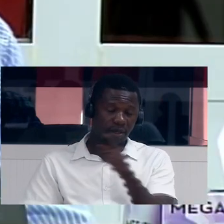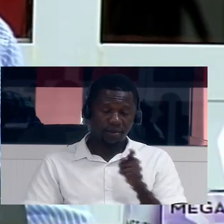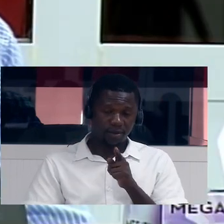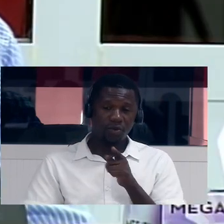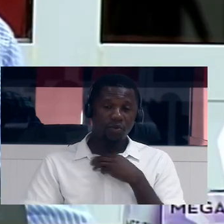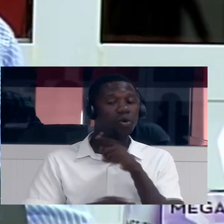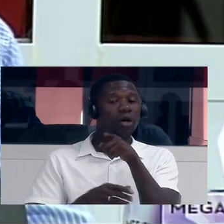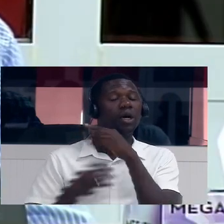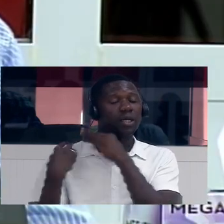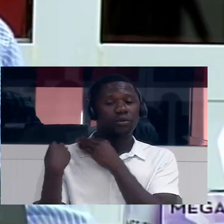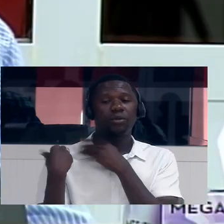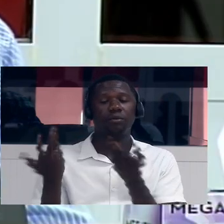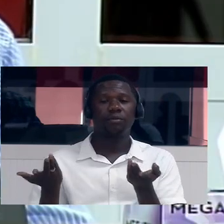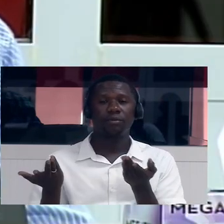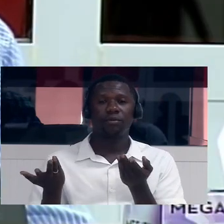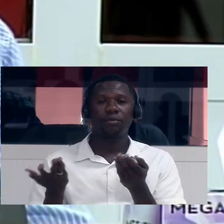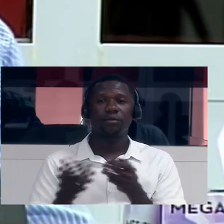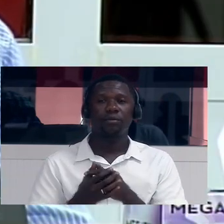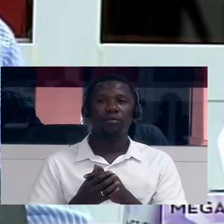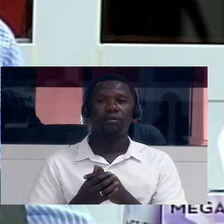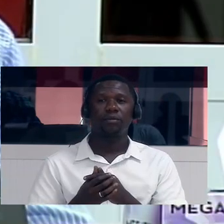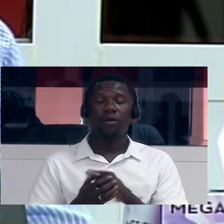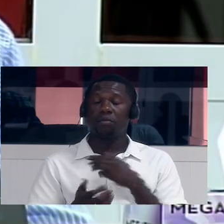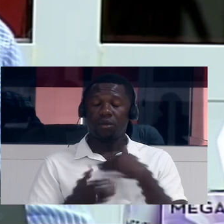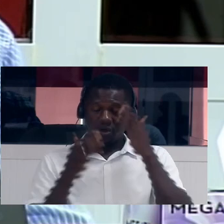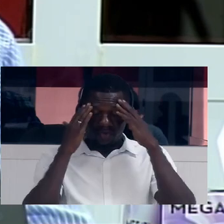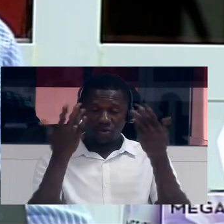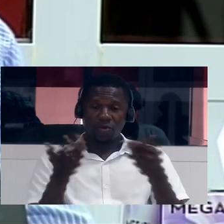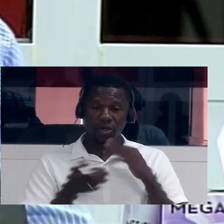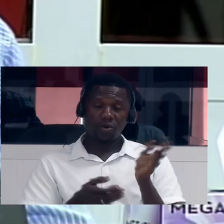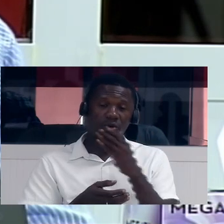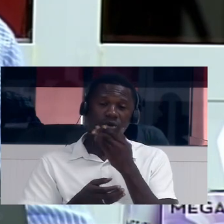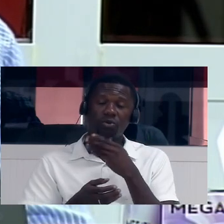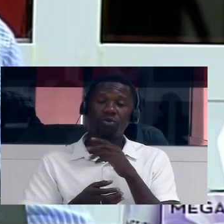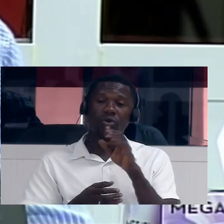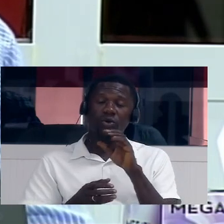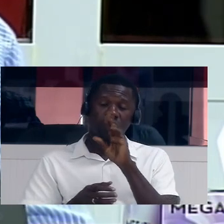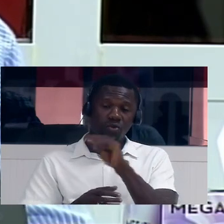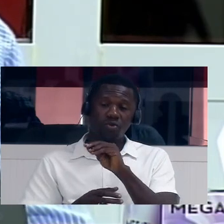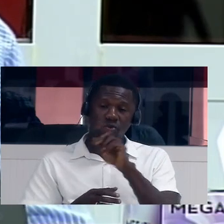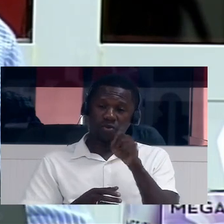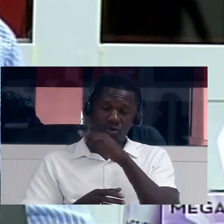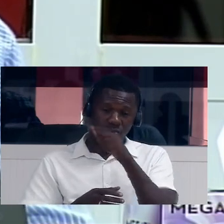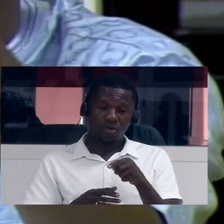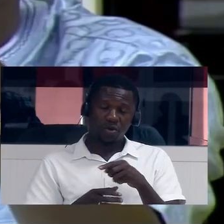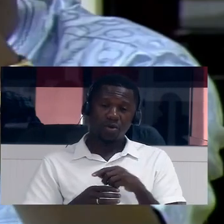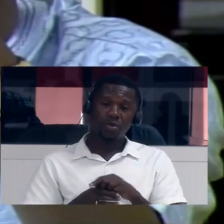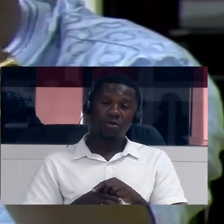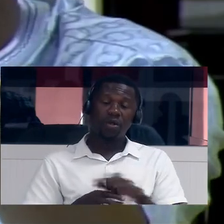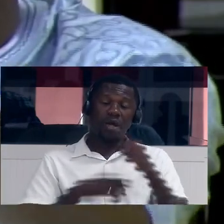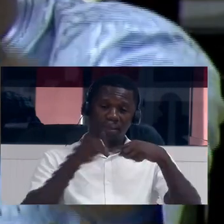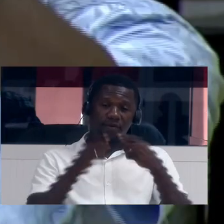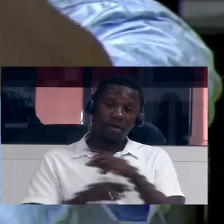they are committing. But I did not know that they were going to commit offenses. But you were told already. After they had done it. Yes,